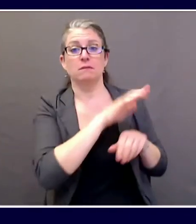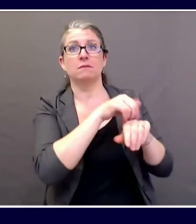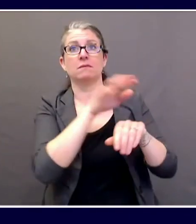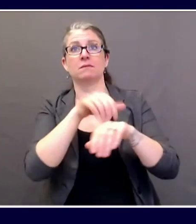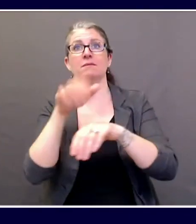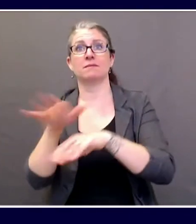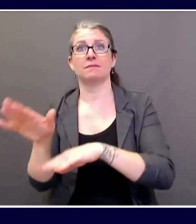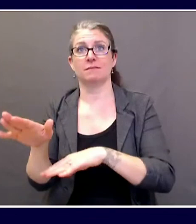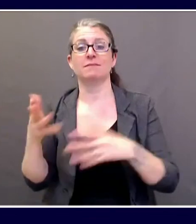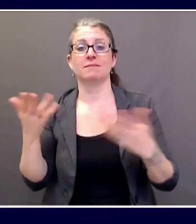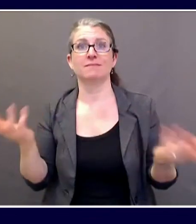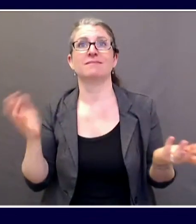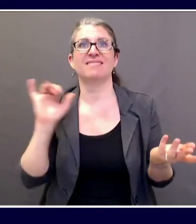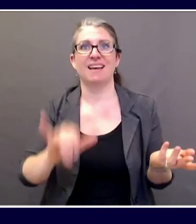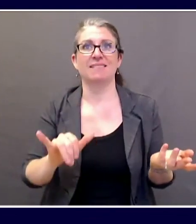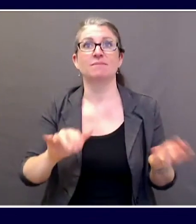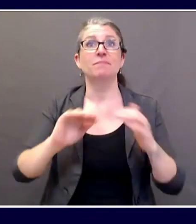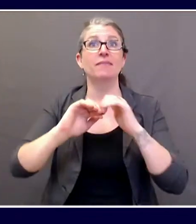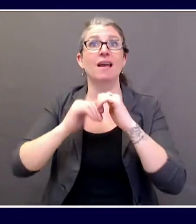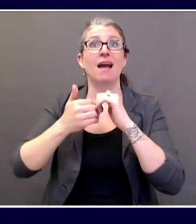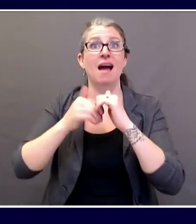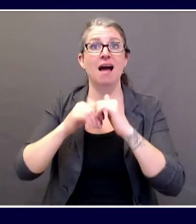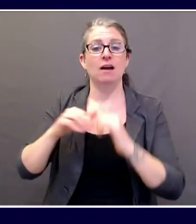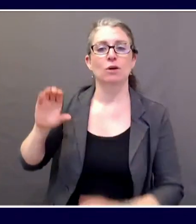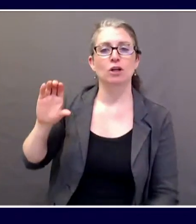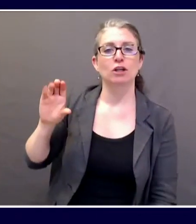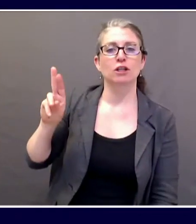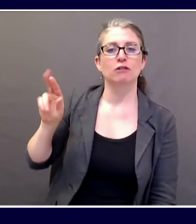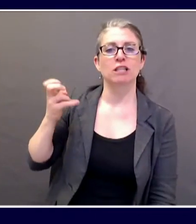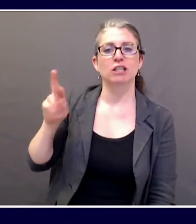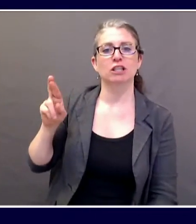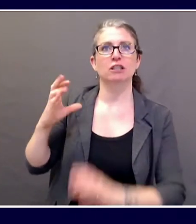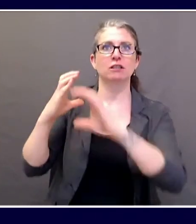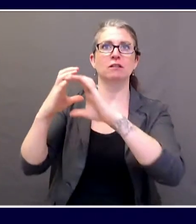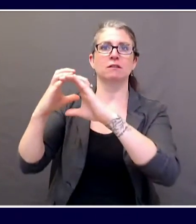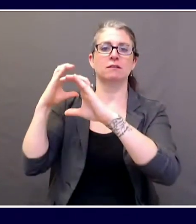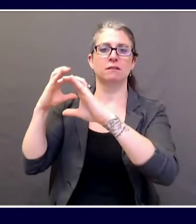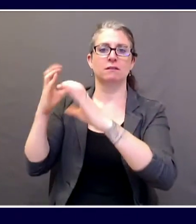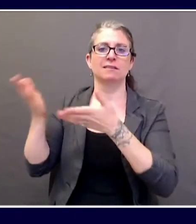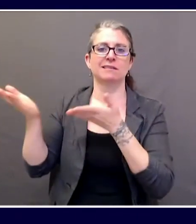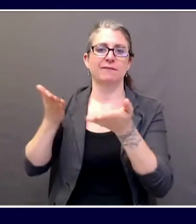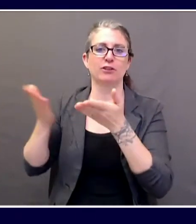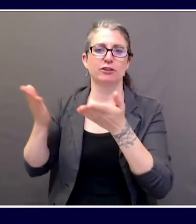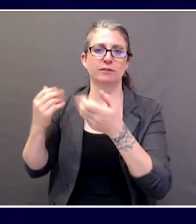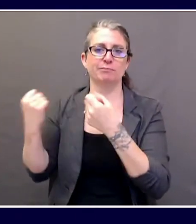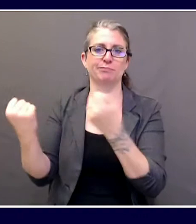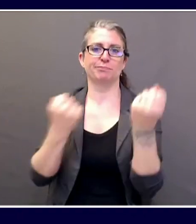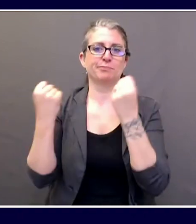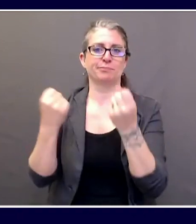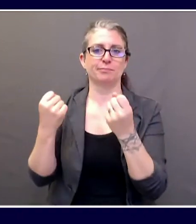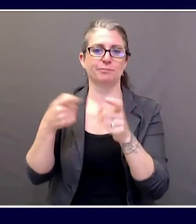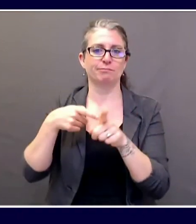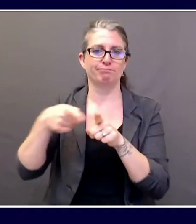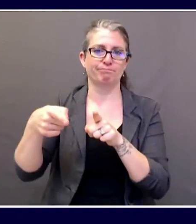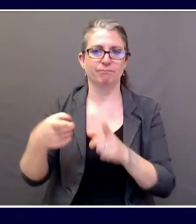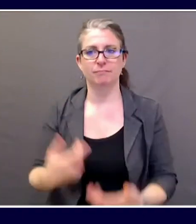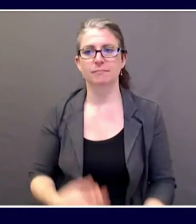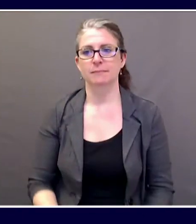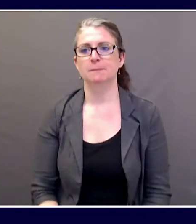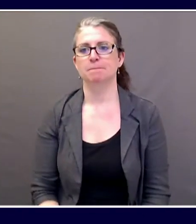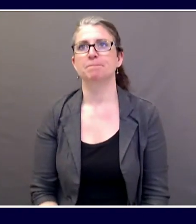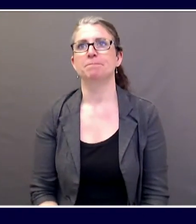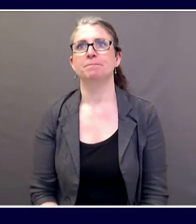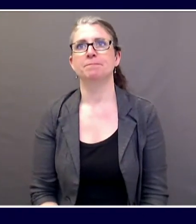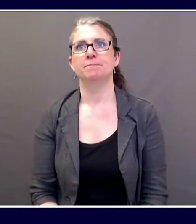couriers. Okay. And do you have any update on the Aroostook County Jail outbreak? As of this morning, there